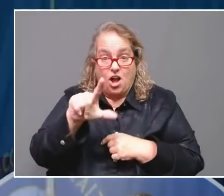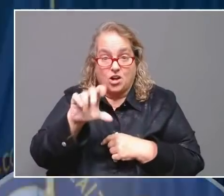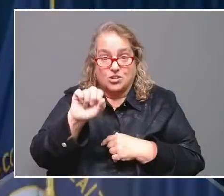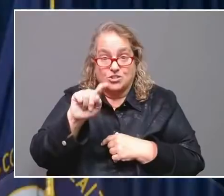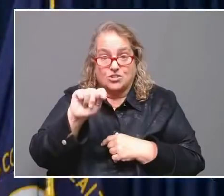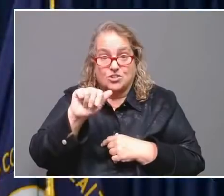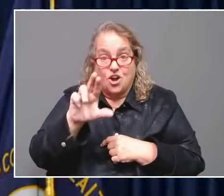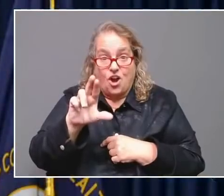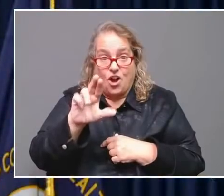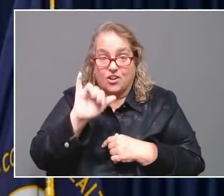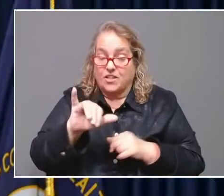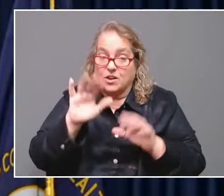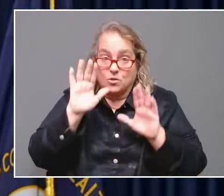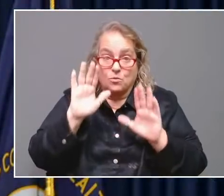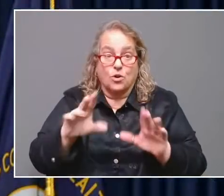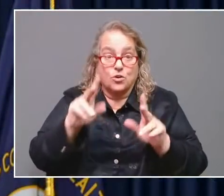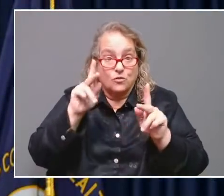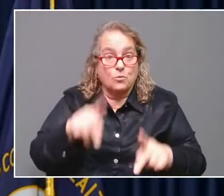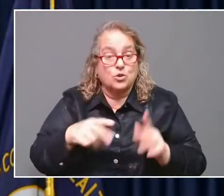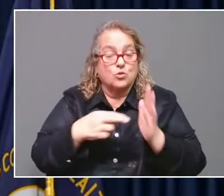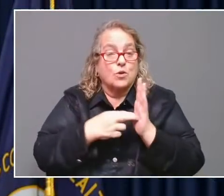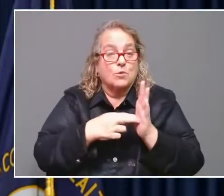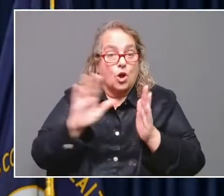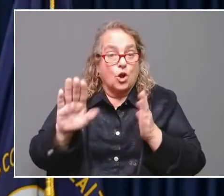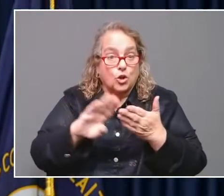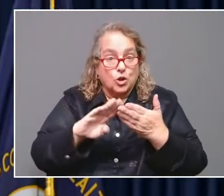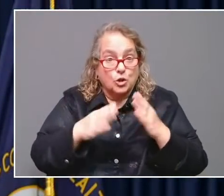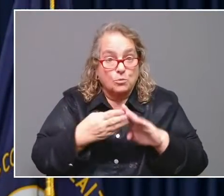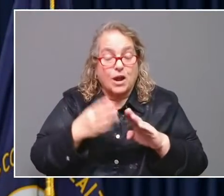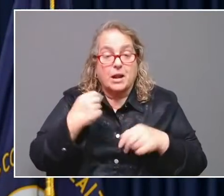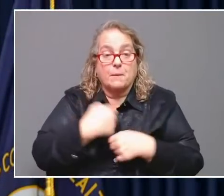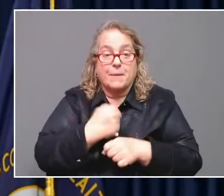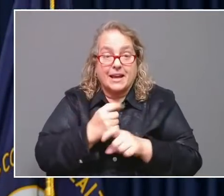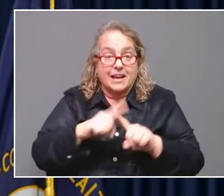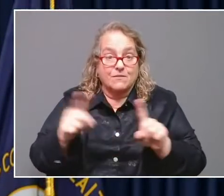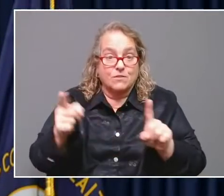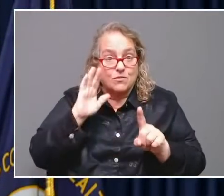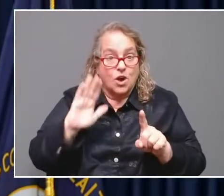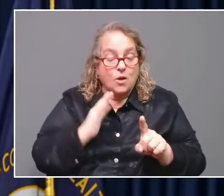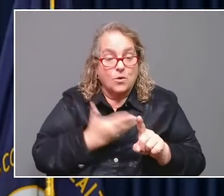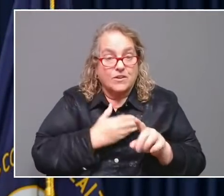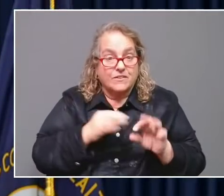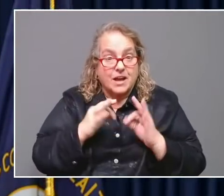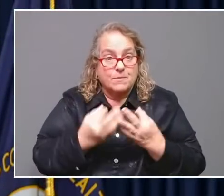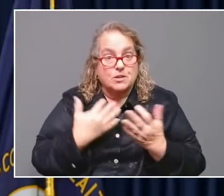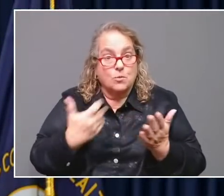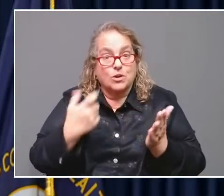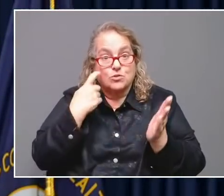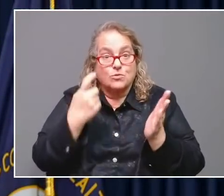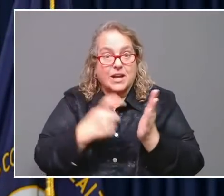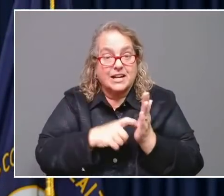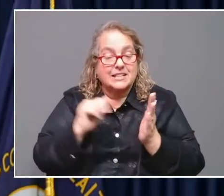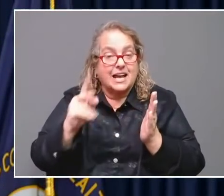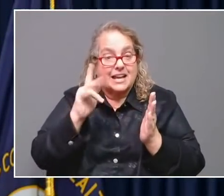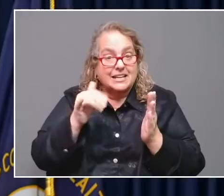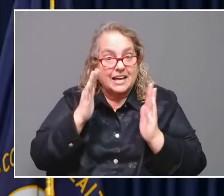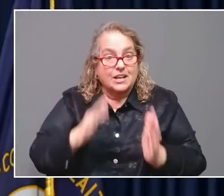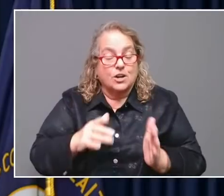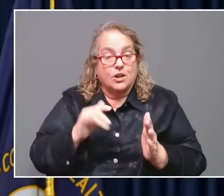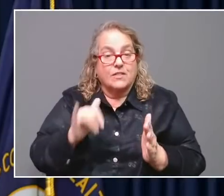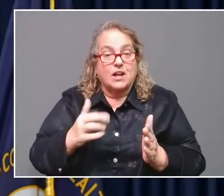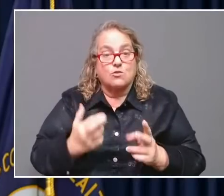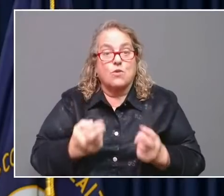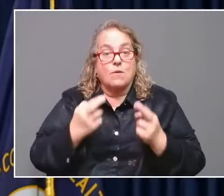incredible individual representing her community and making a difference for our families. I want to recognize a Kentuckian representing our Commonwealth